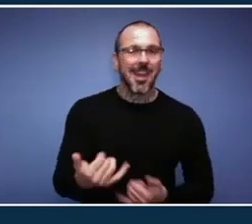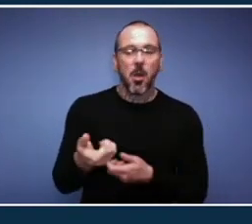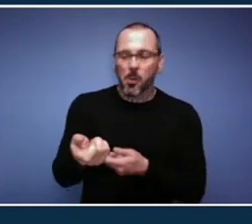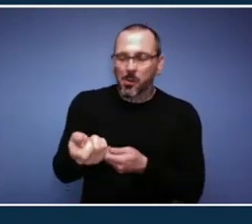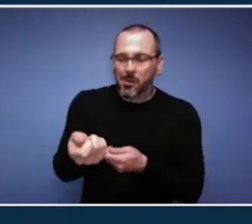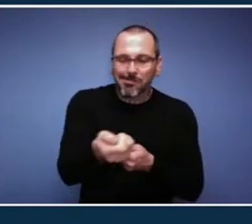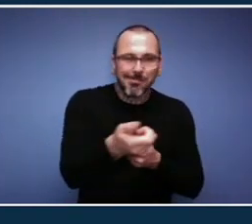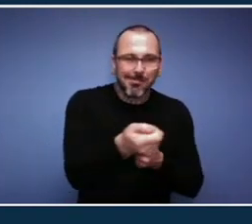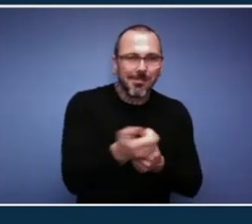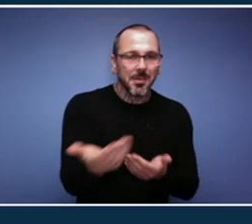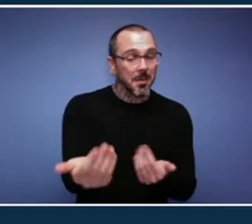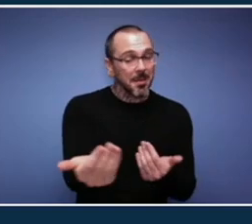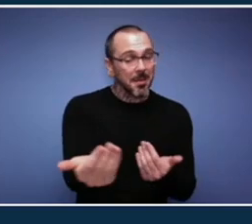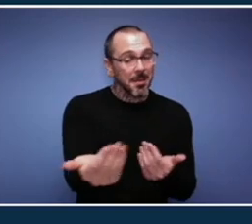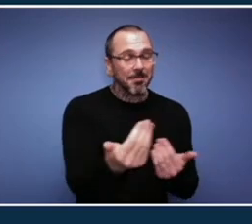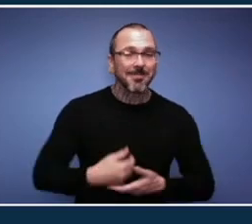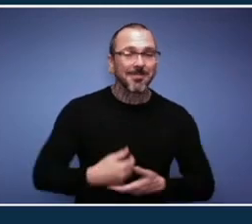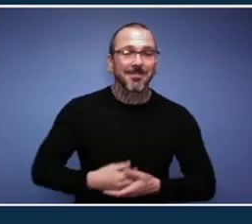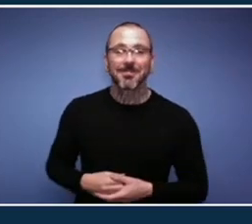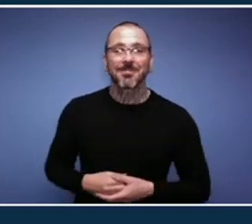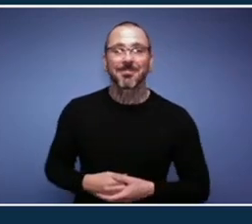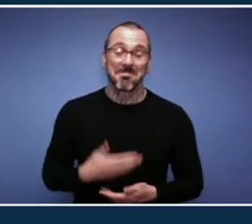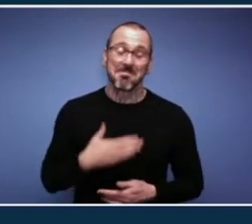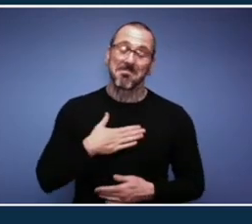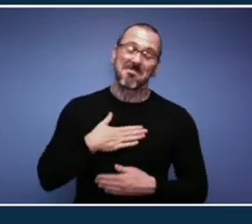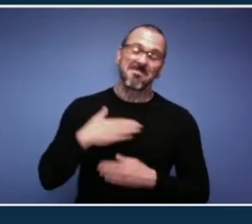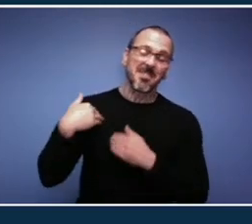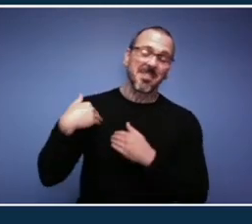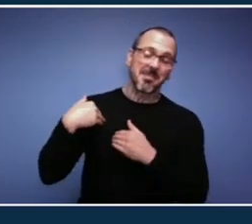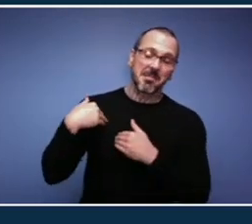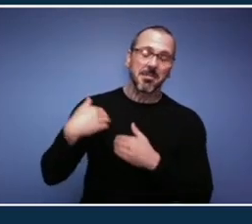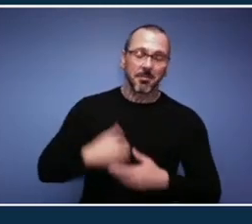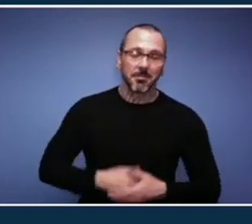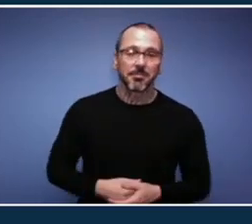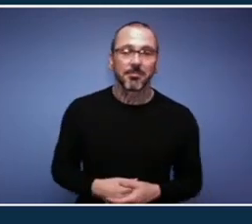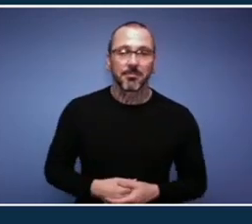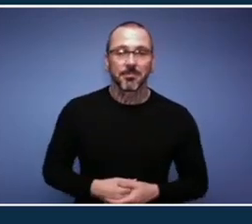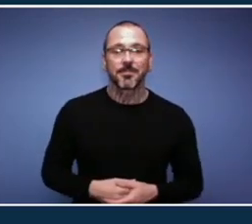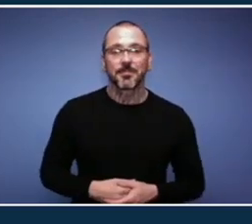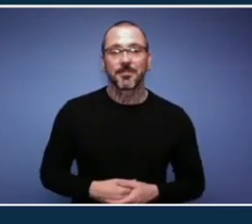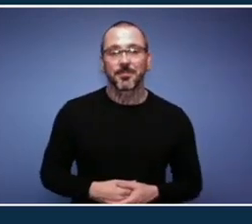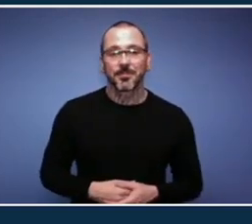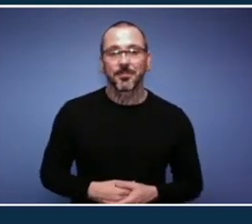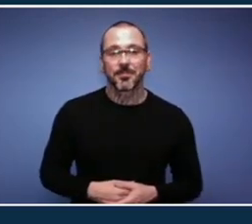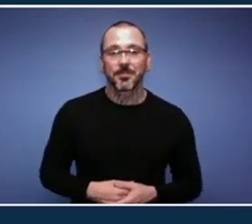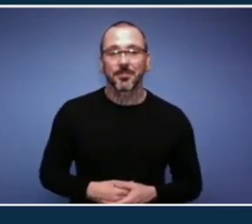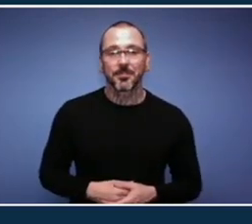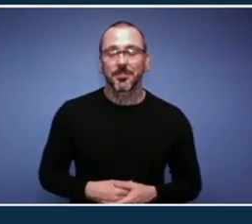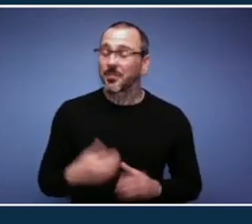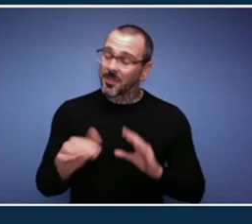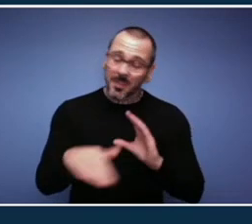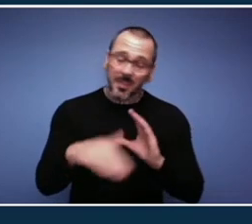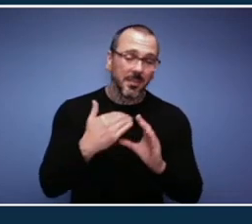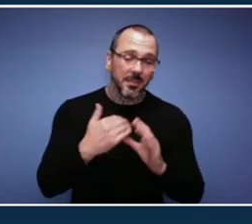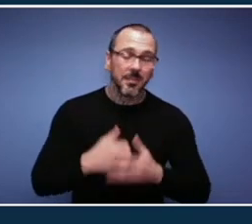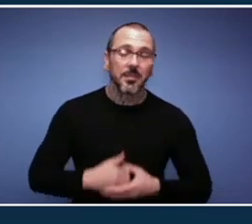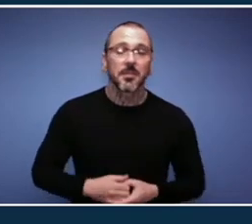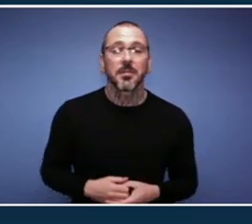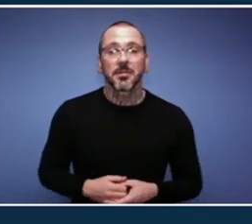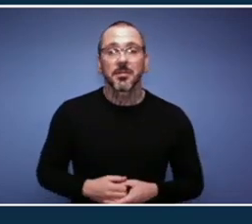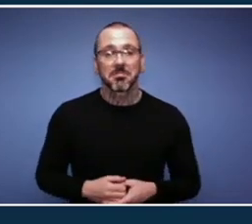stage, and that is my area. I've taken that on, so email me and I'll hook you